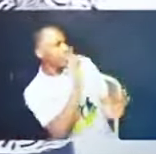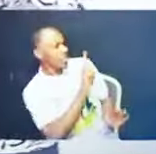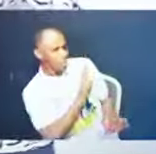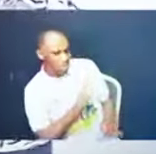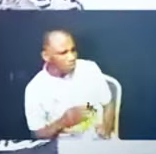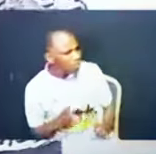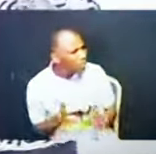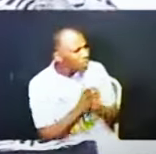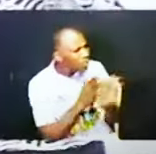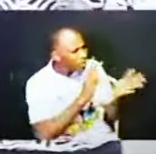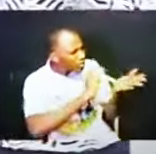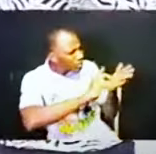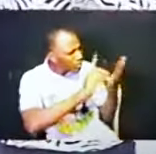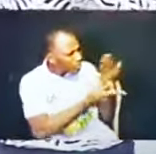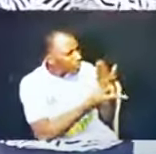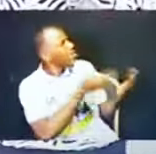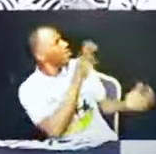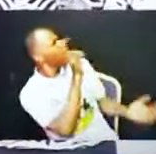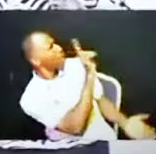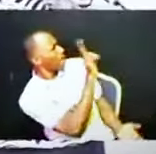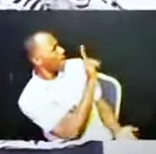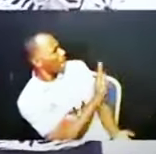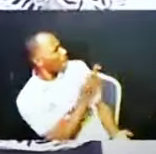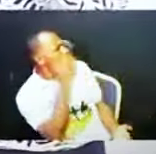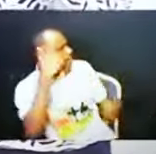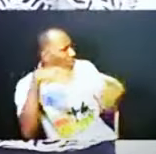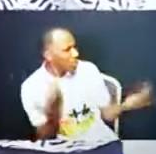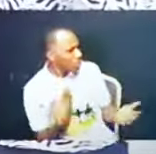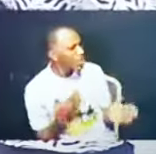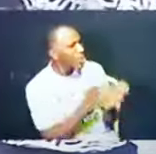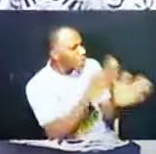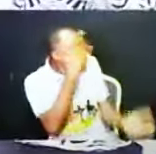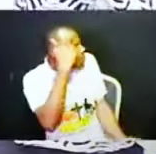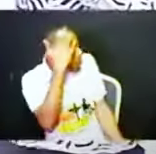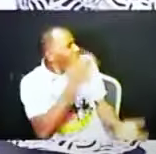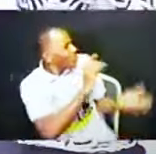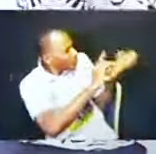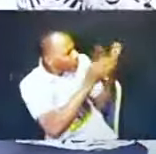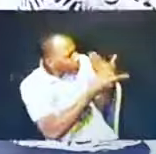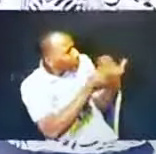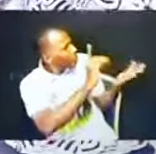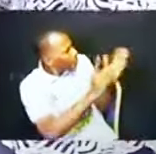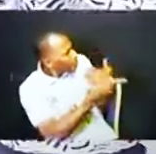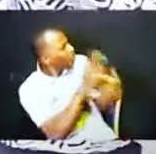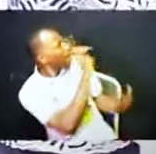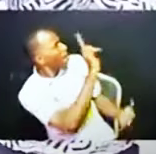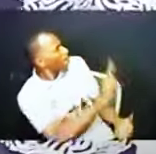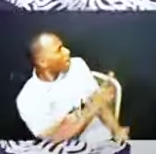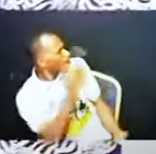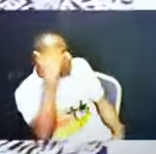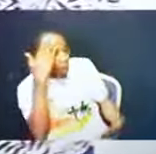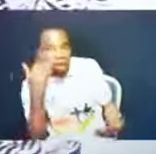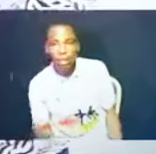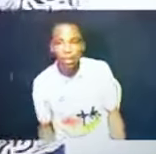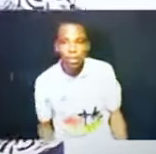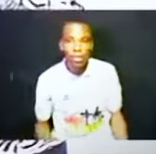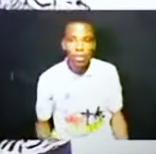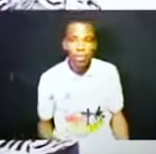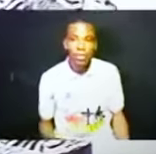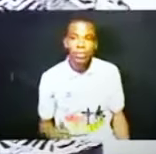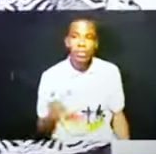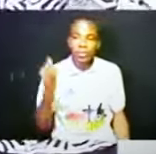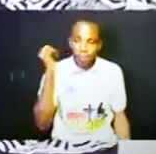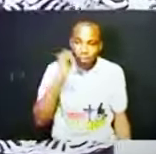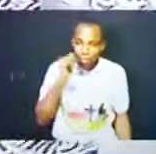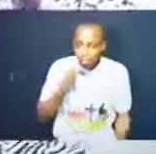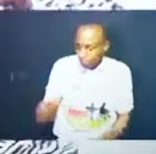Why do you write? Write dates on your wall. Now make her change. I didn't know what you are signing to the date in your idea. I will buy one. Then she pulled me